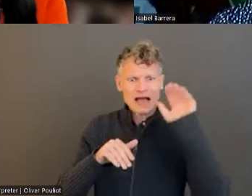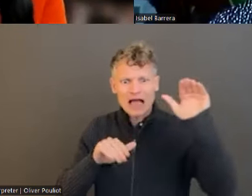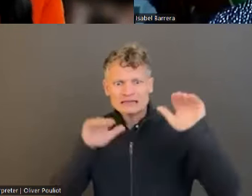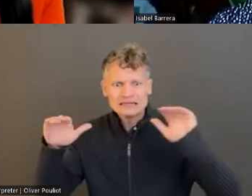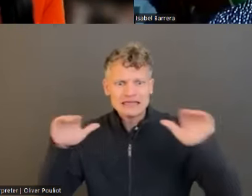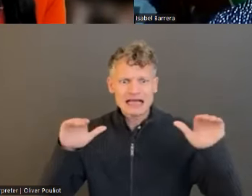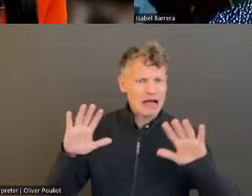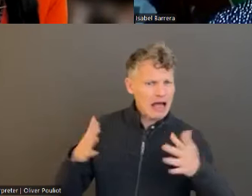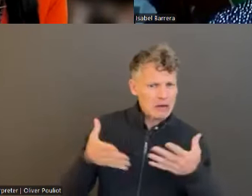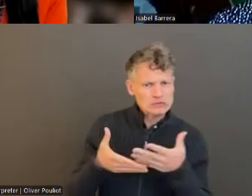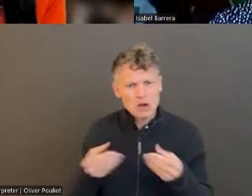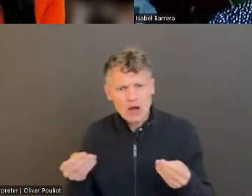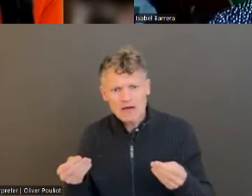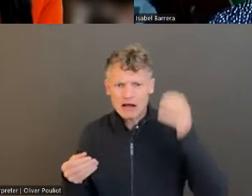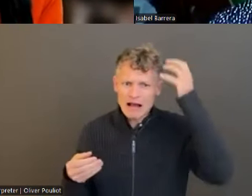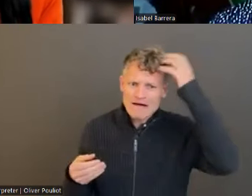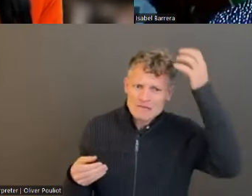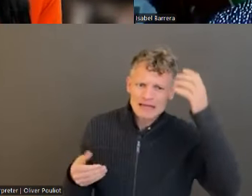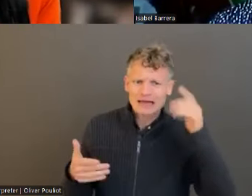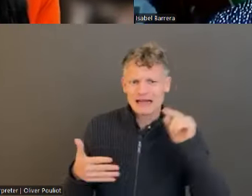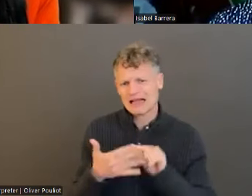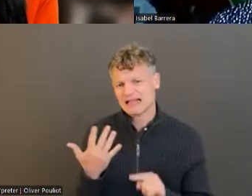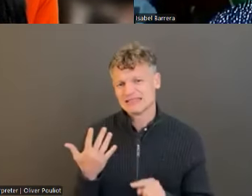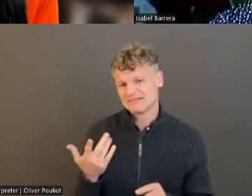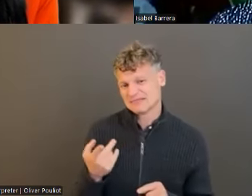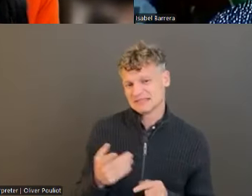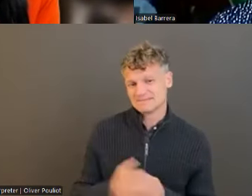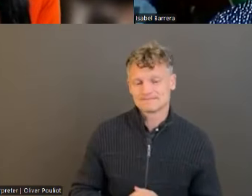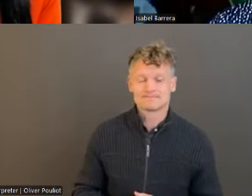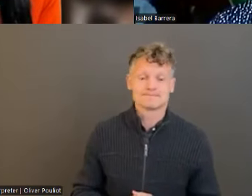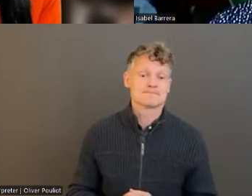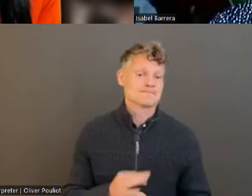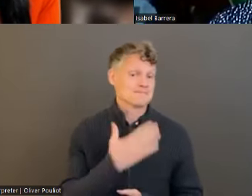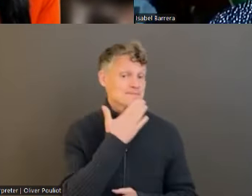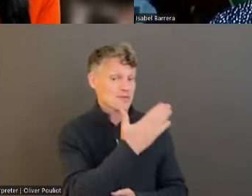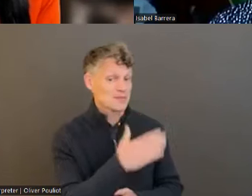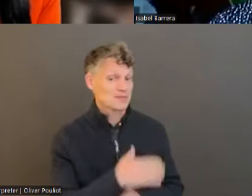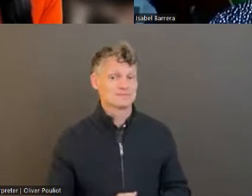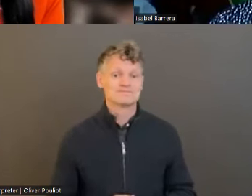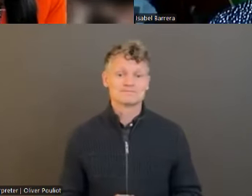Thank you, Dr. Saboya, for that answer. Our next question,